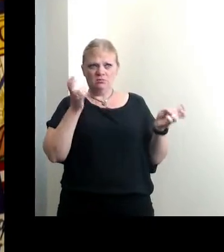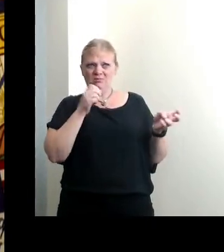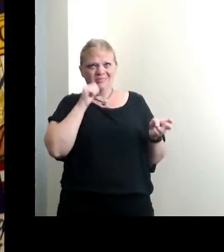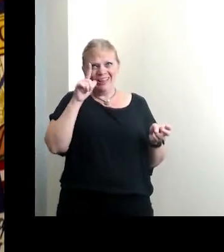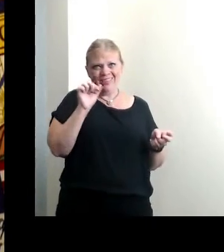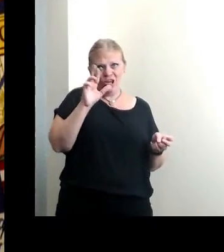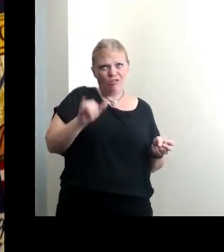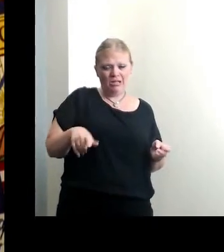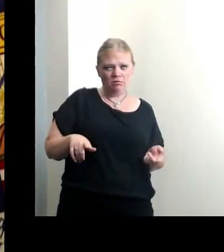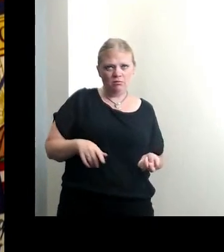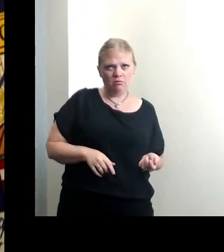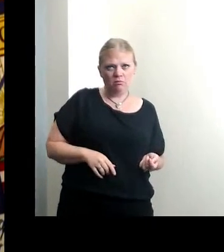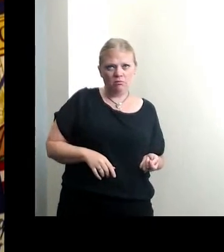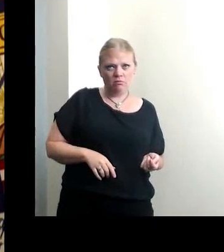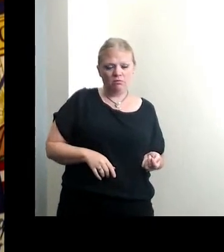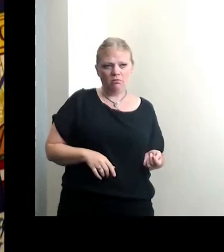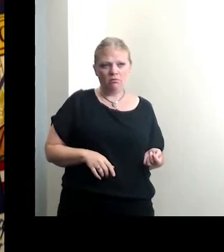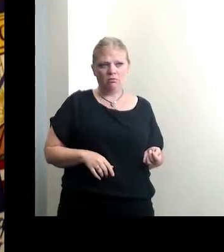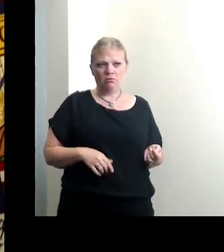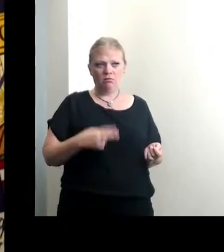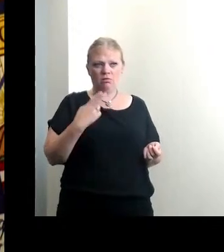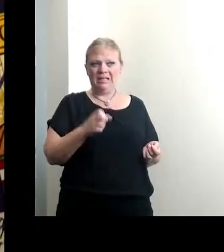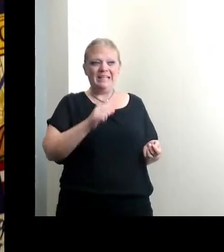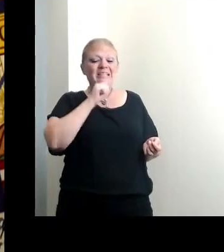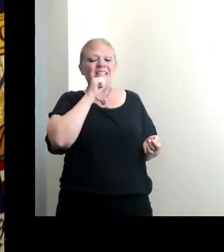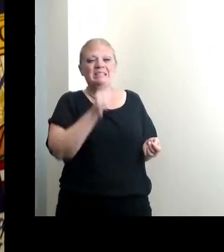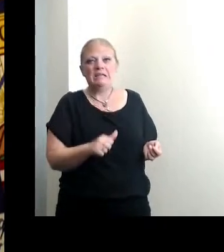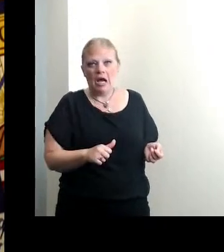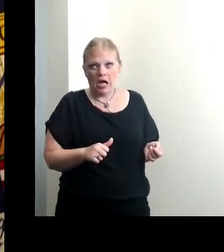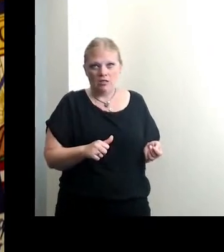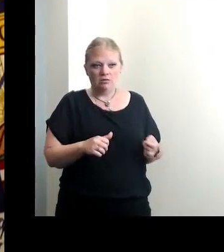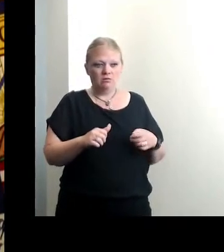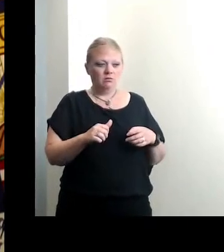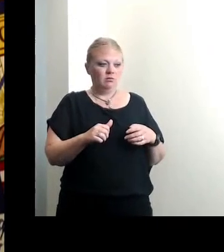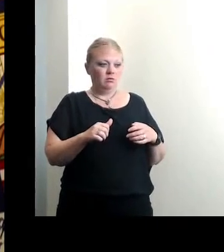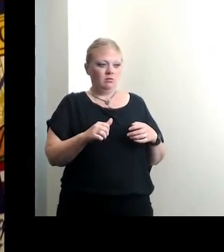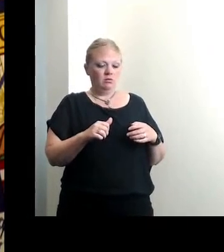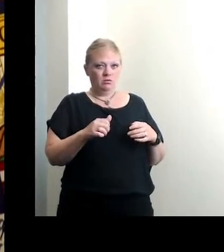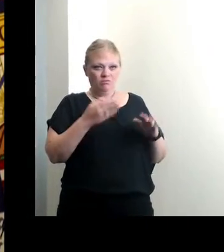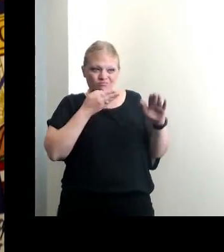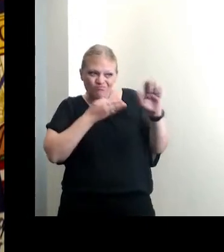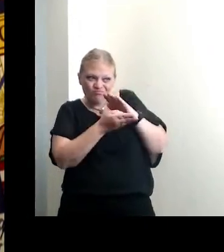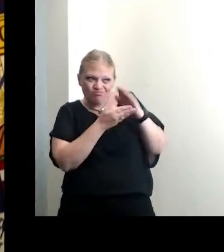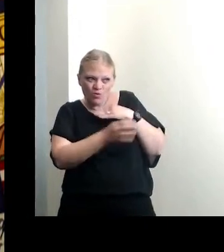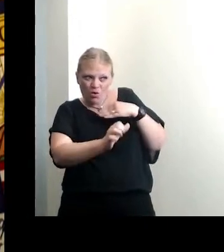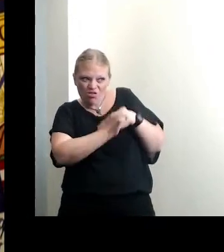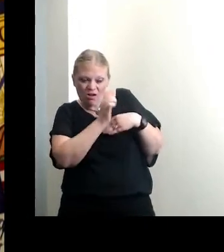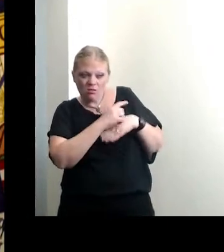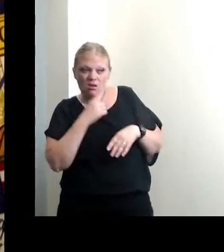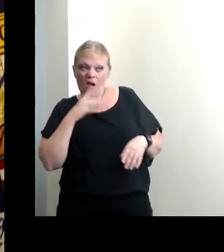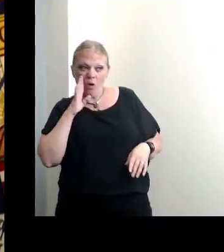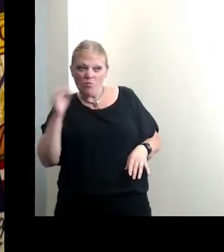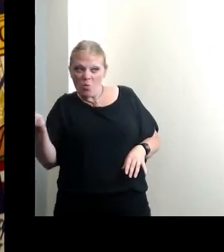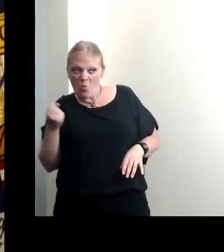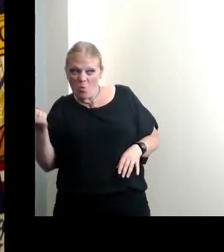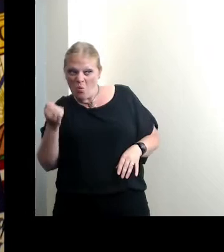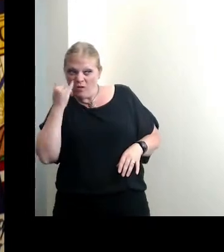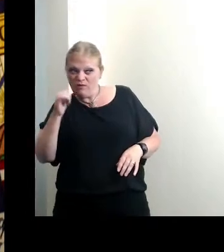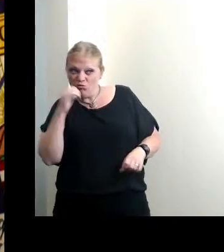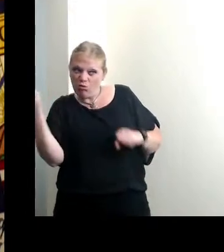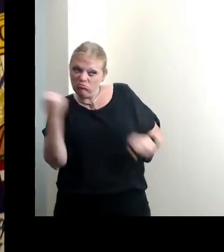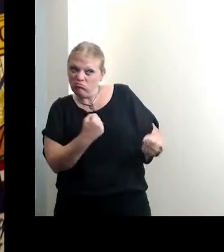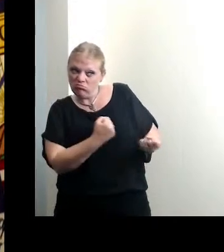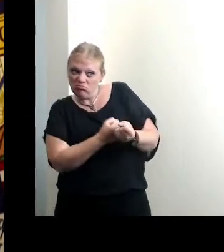Schwartz. And he did not at any time implicitly threaten that vaccines would be withheld if I didn't offer strong support